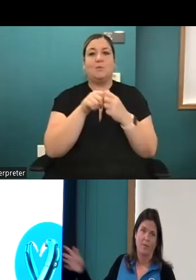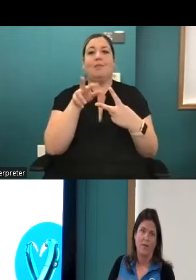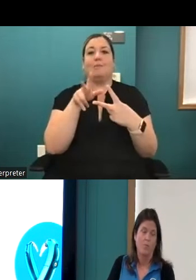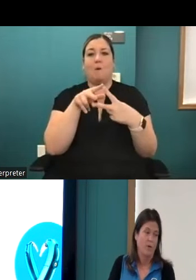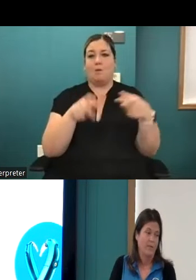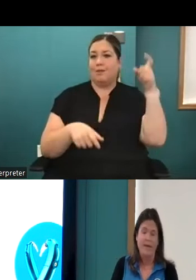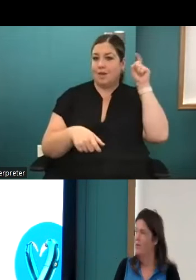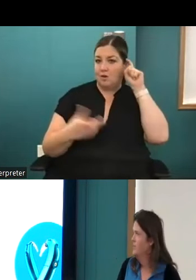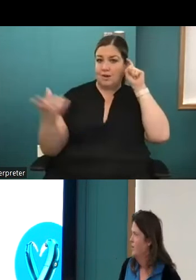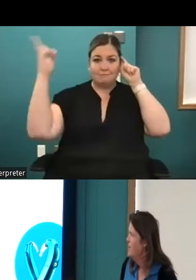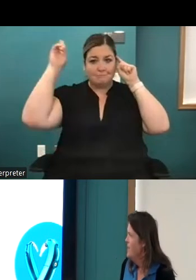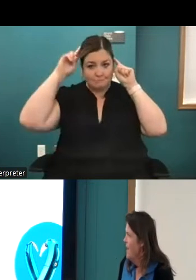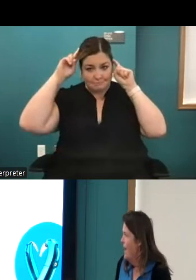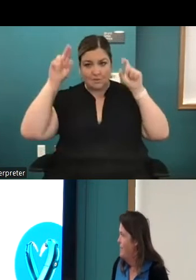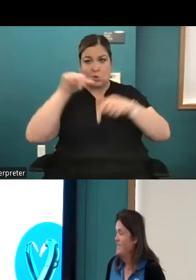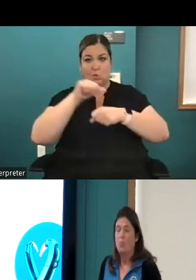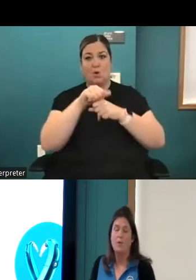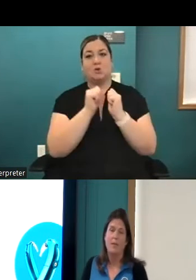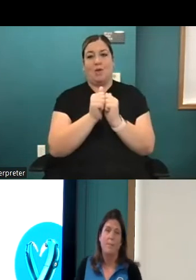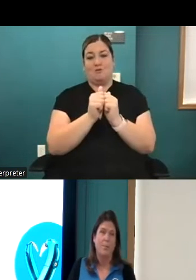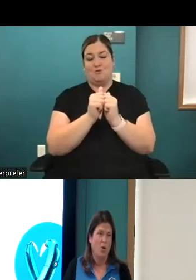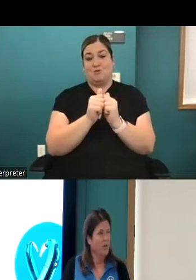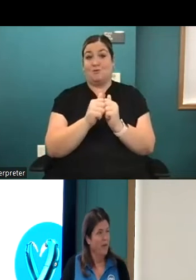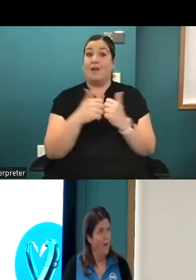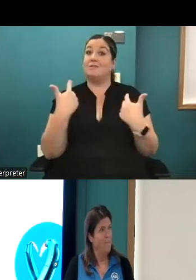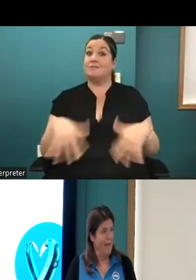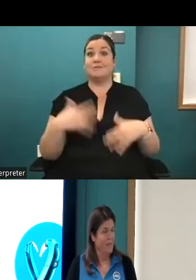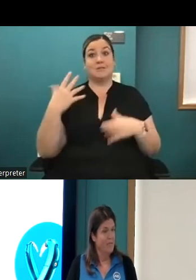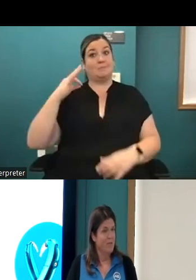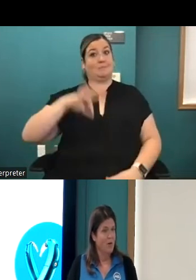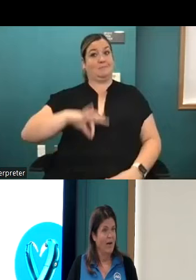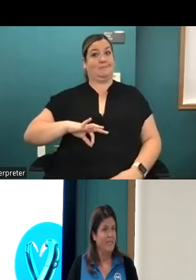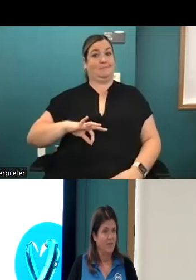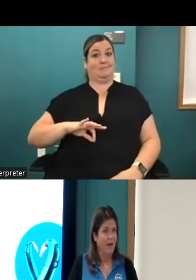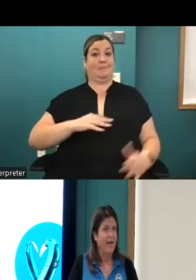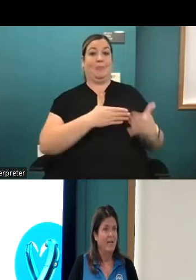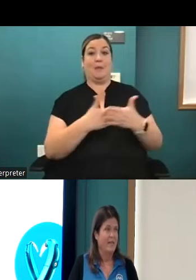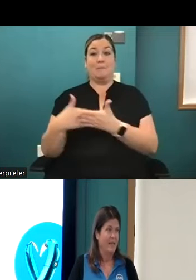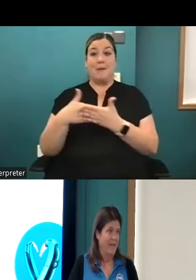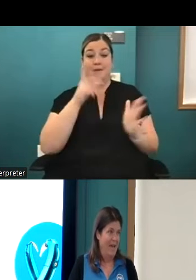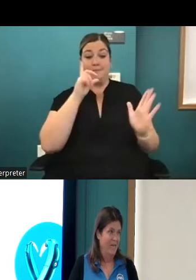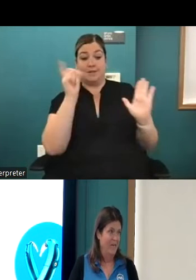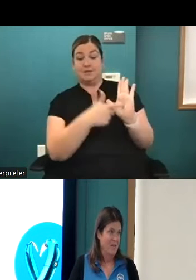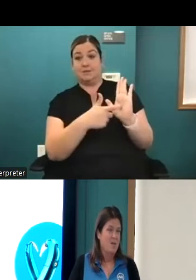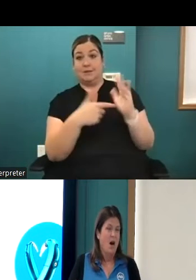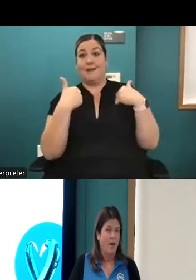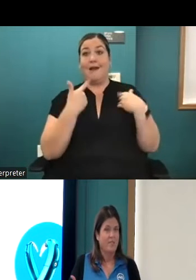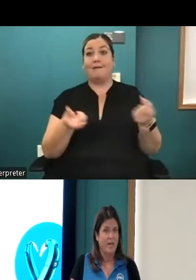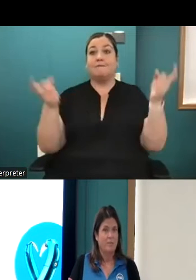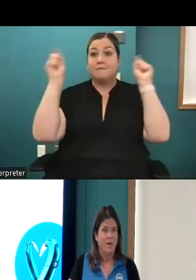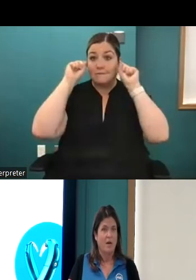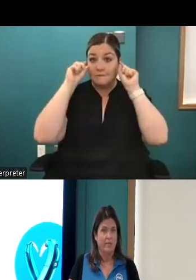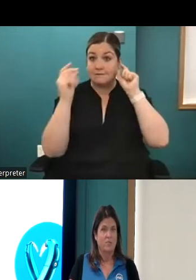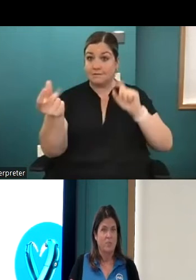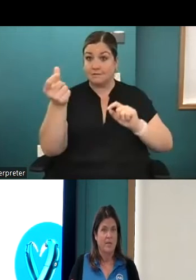cochlear implant working together. So that's a really big perk. Babies who are identified and they get aided,